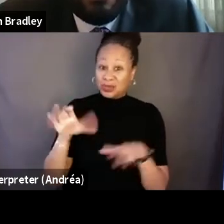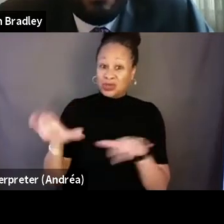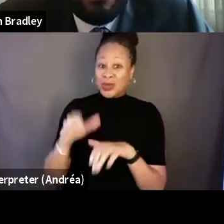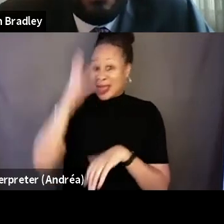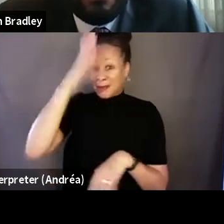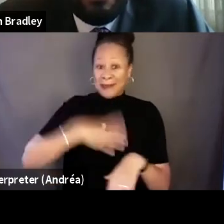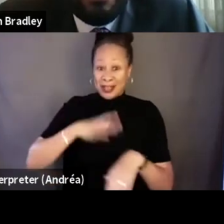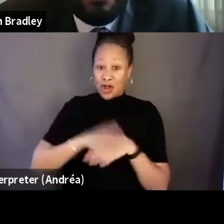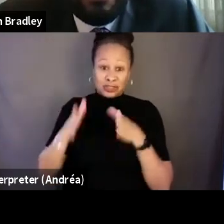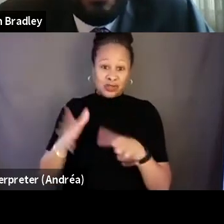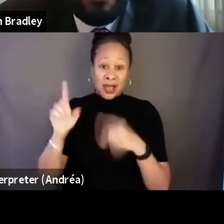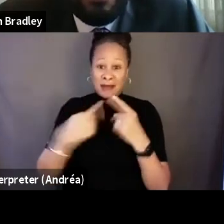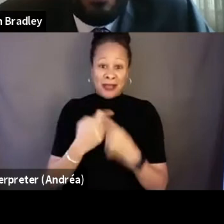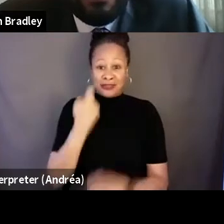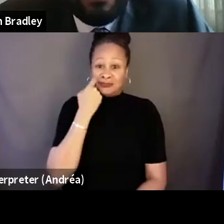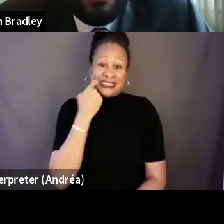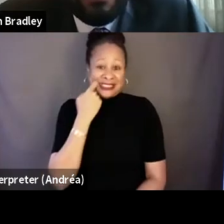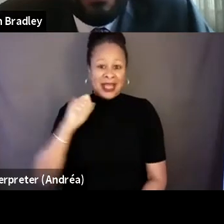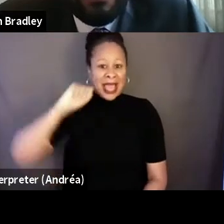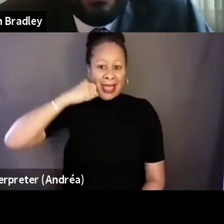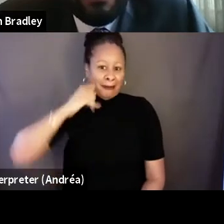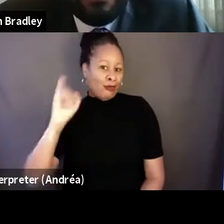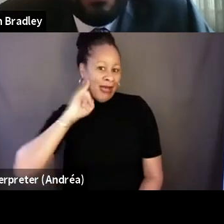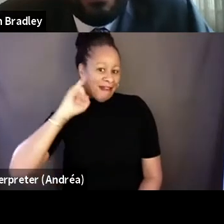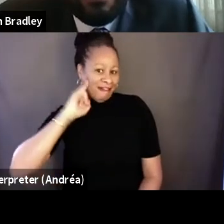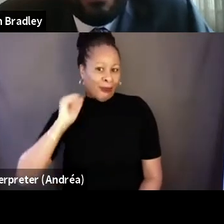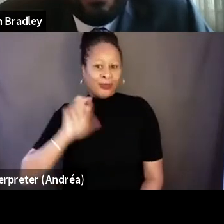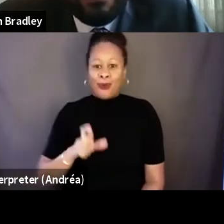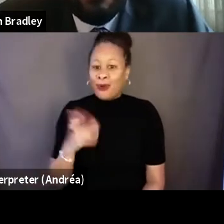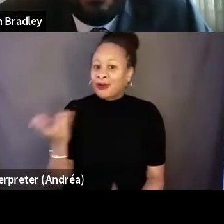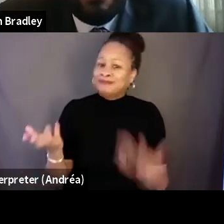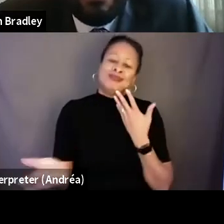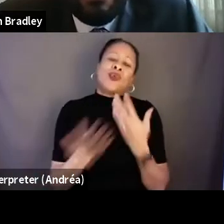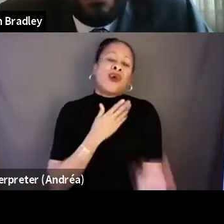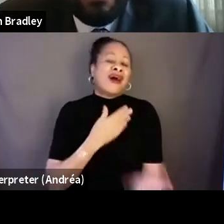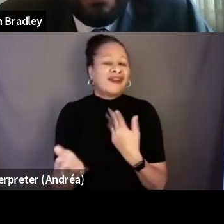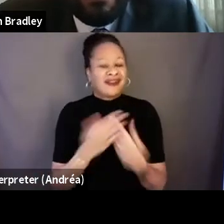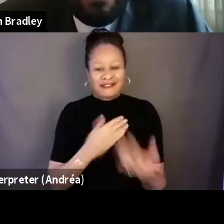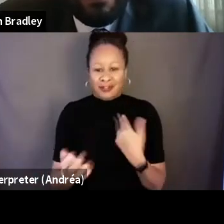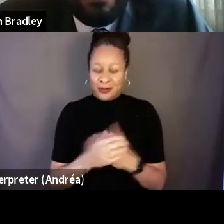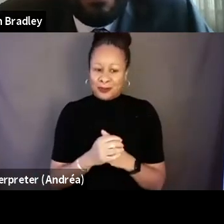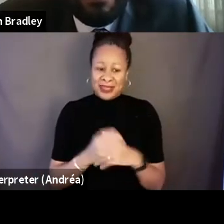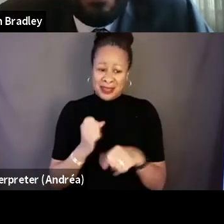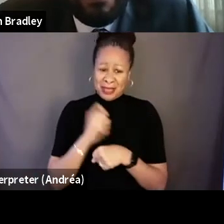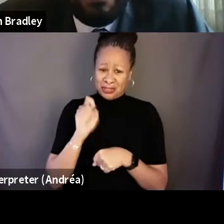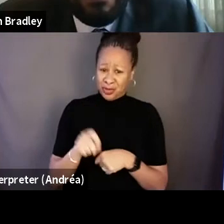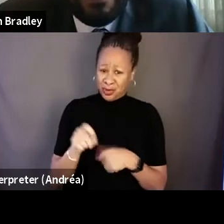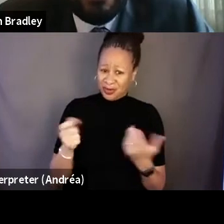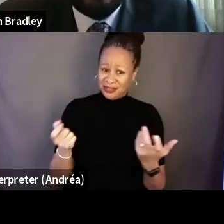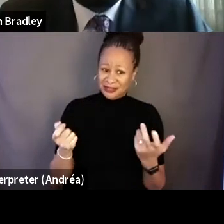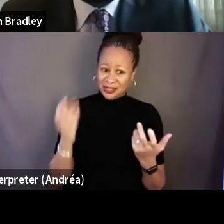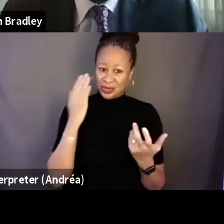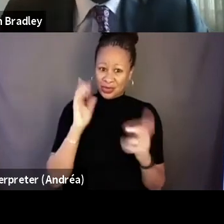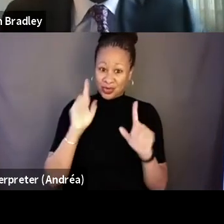the latest, you know, Apple phone or whatever it might be, make sure that you go